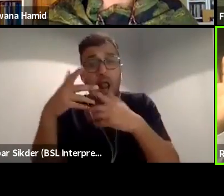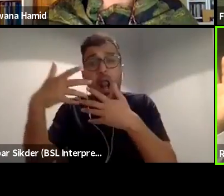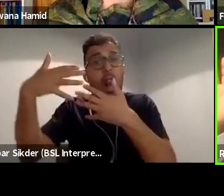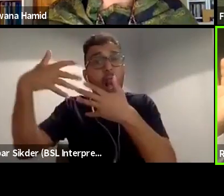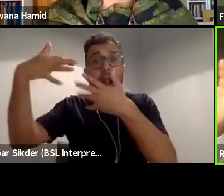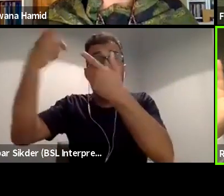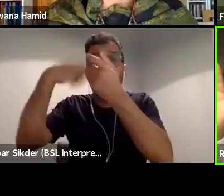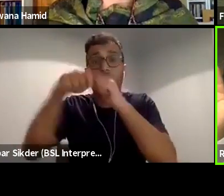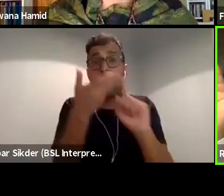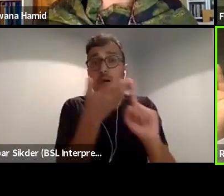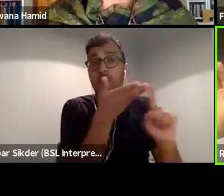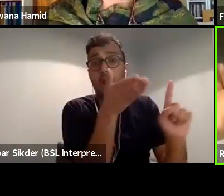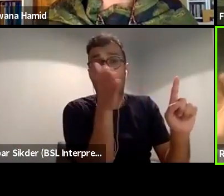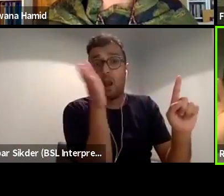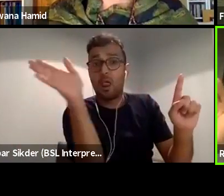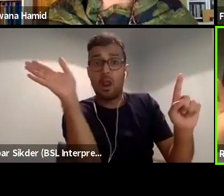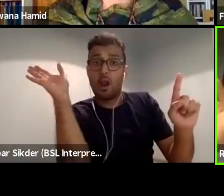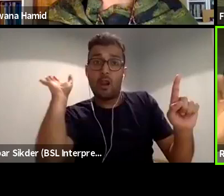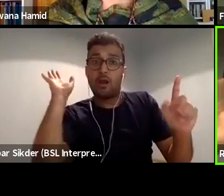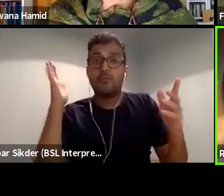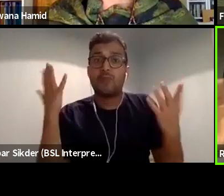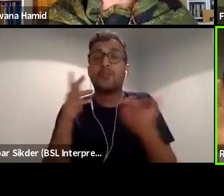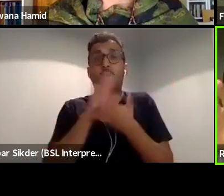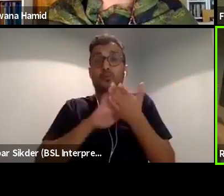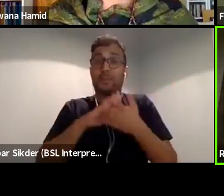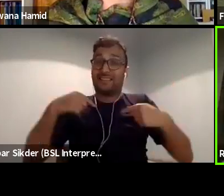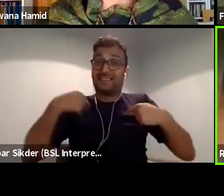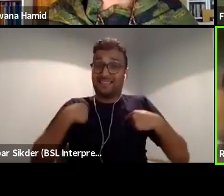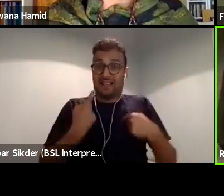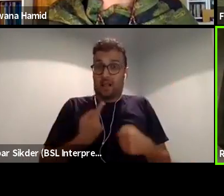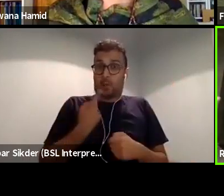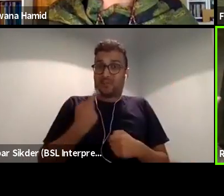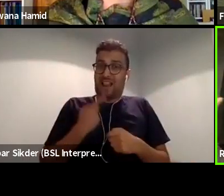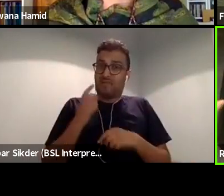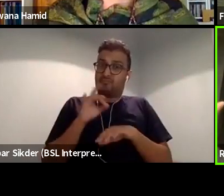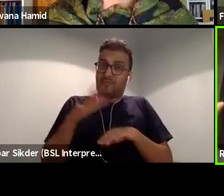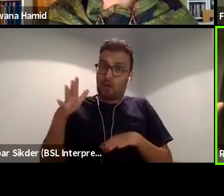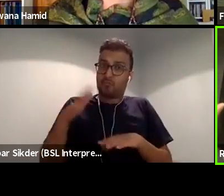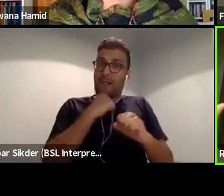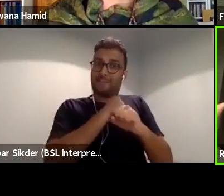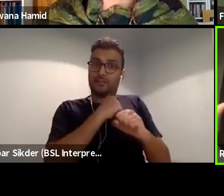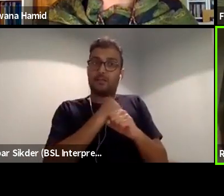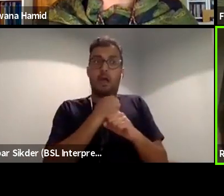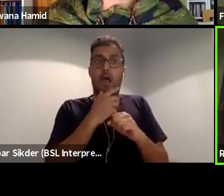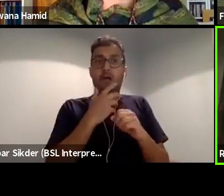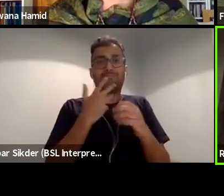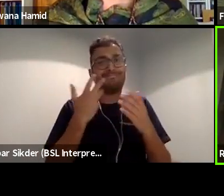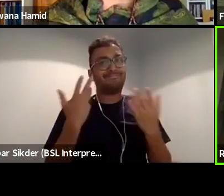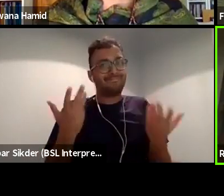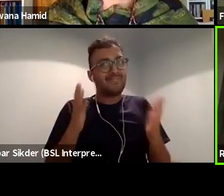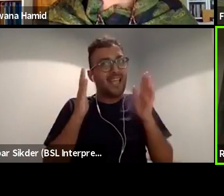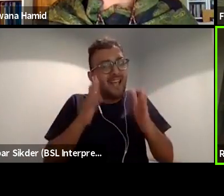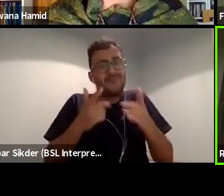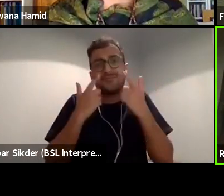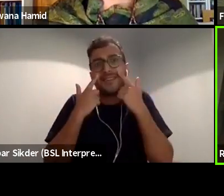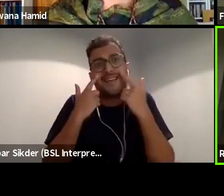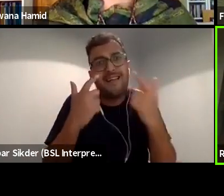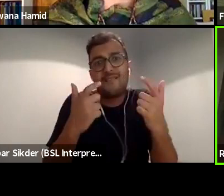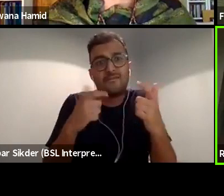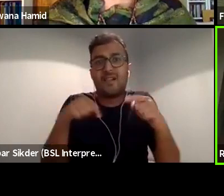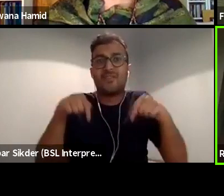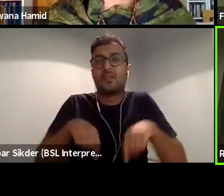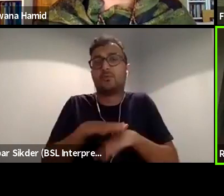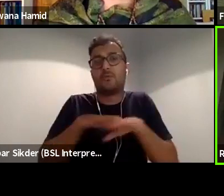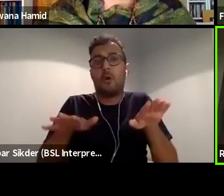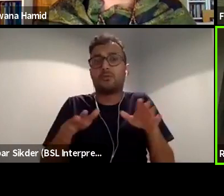us, which comes from this sort of Wild West, where